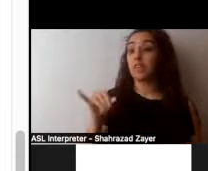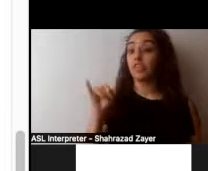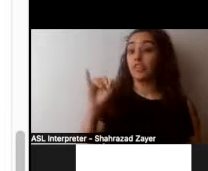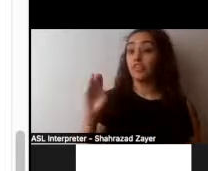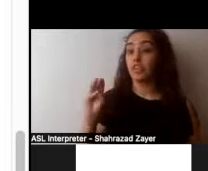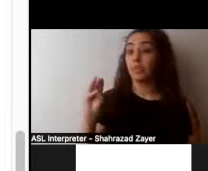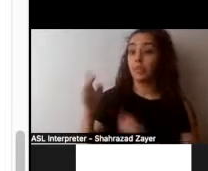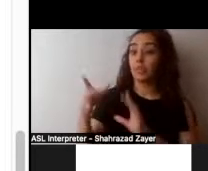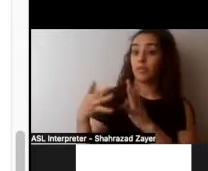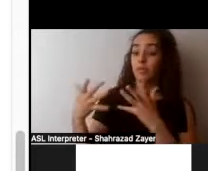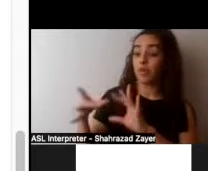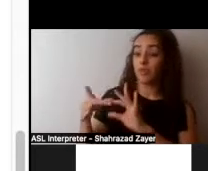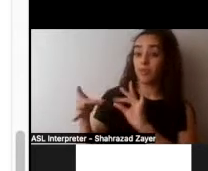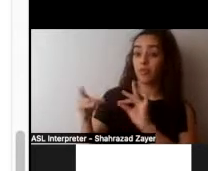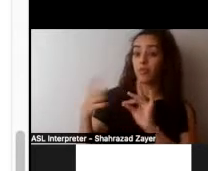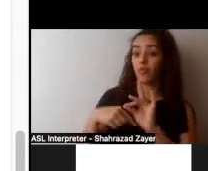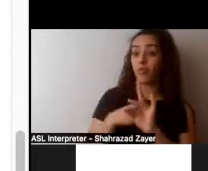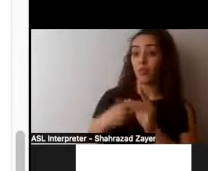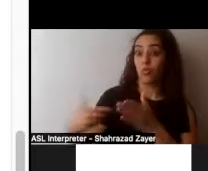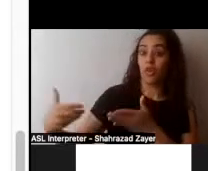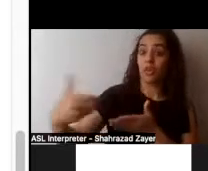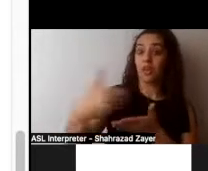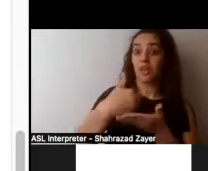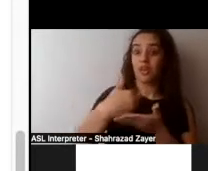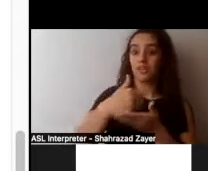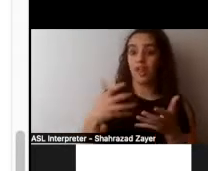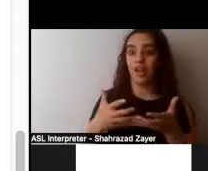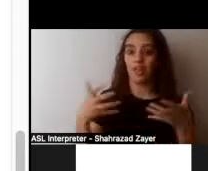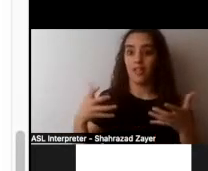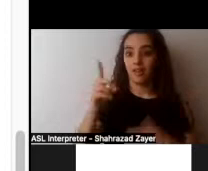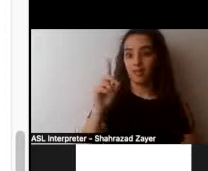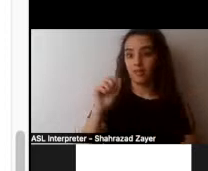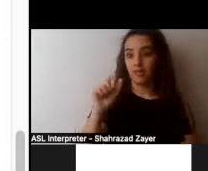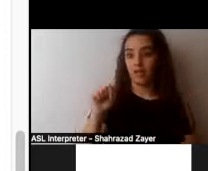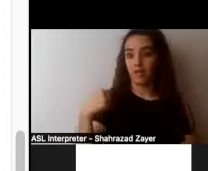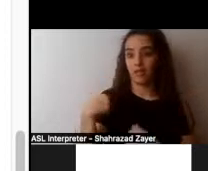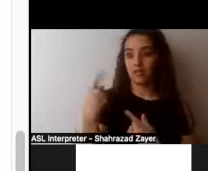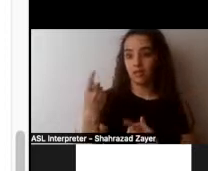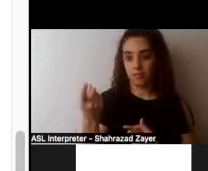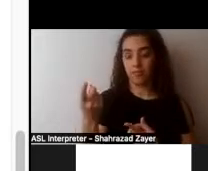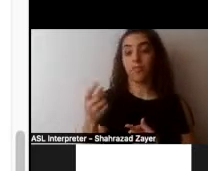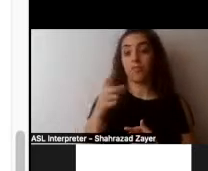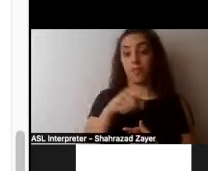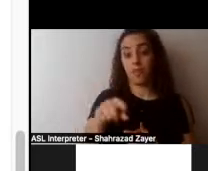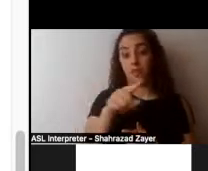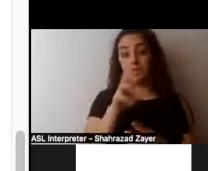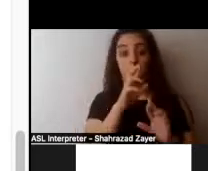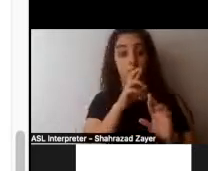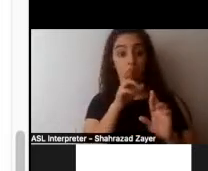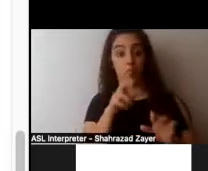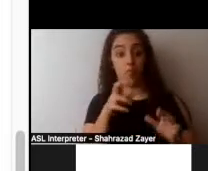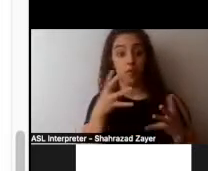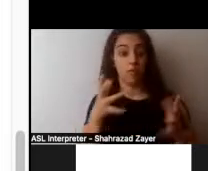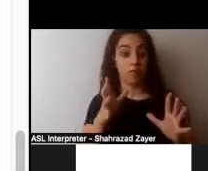there's a lot of data that we have pulled together, and this report has